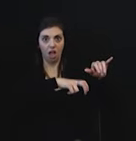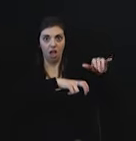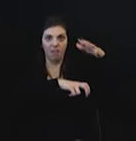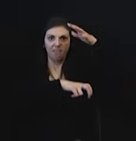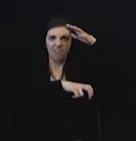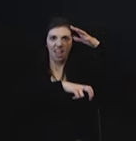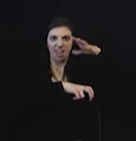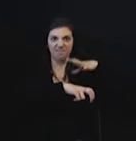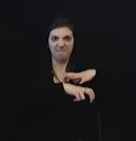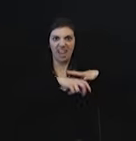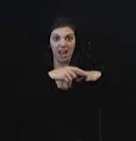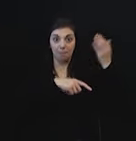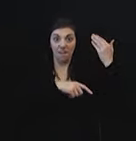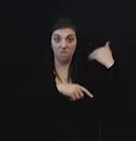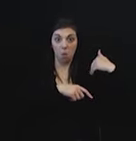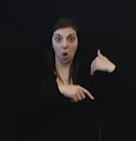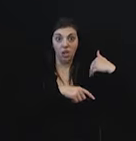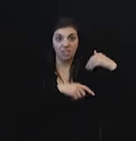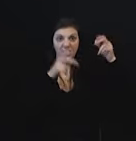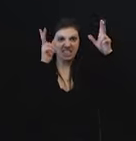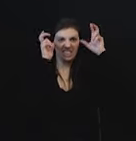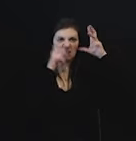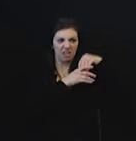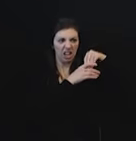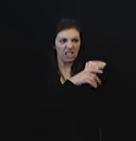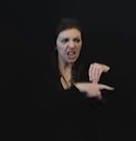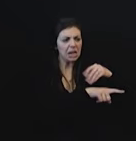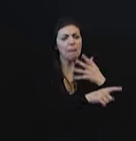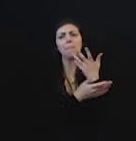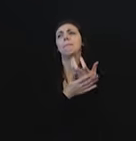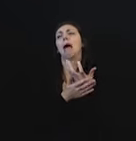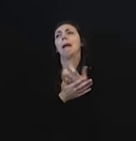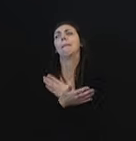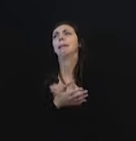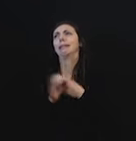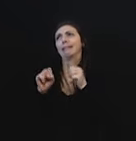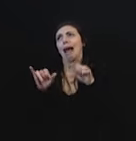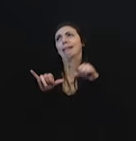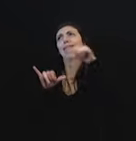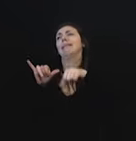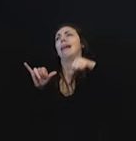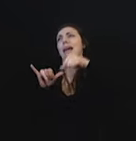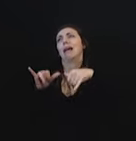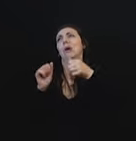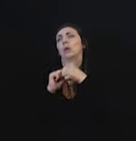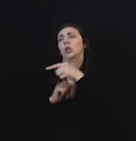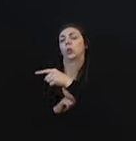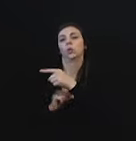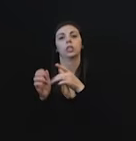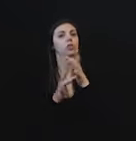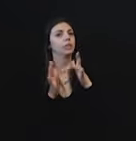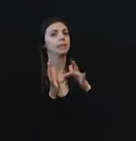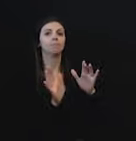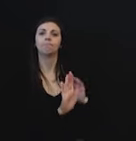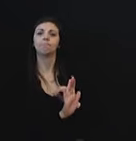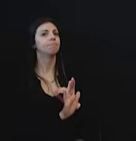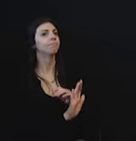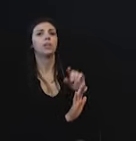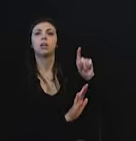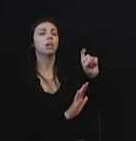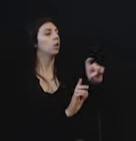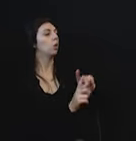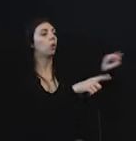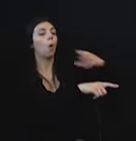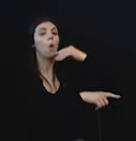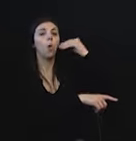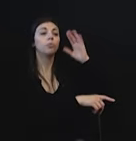begged him earnestly that he might remain with him. Jesus did not let him, but told him, go home to your